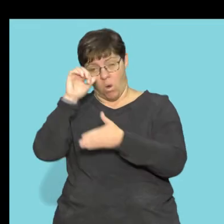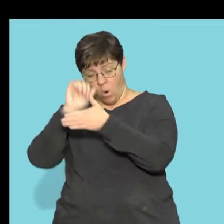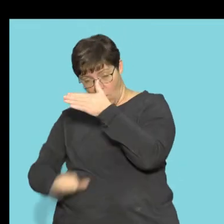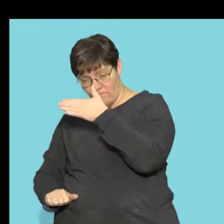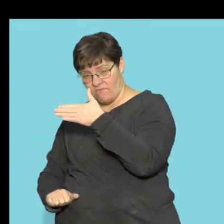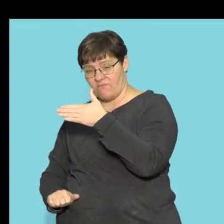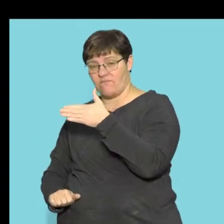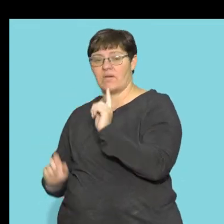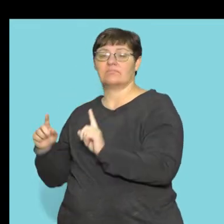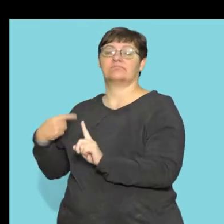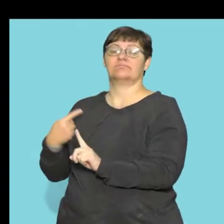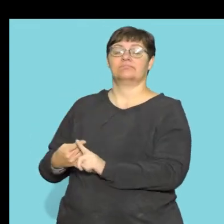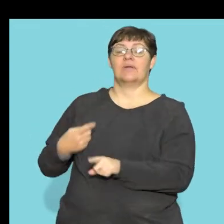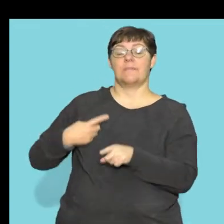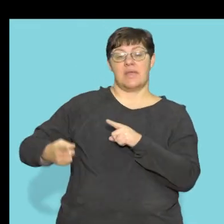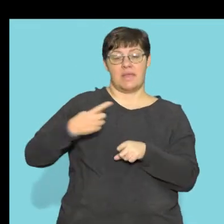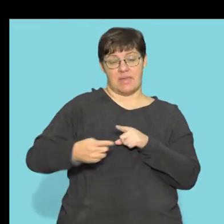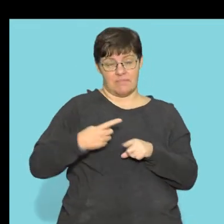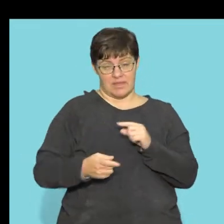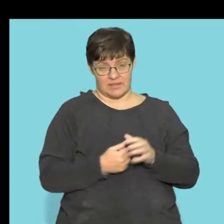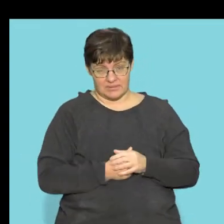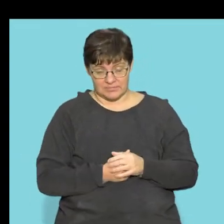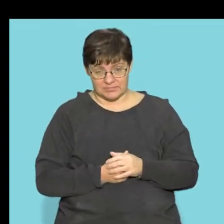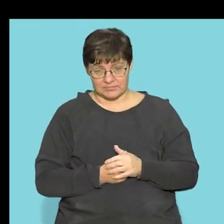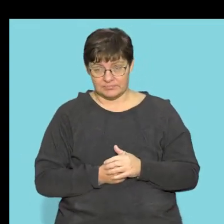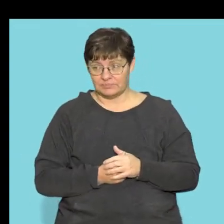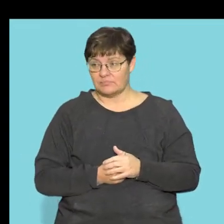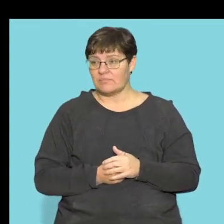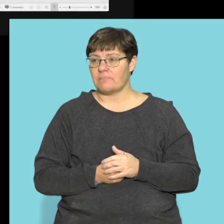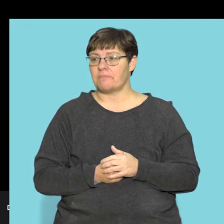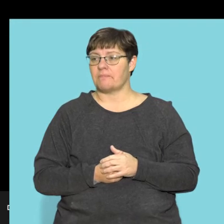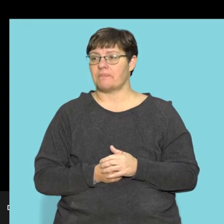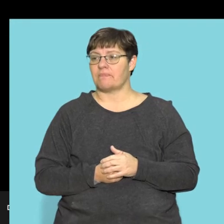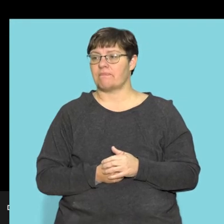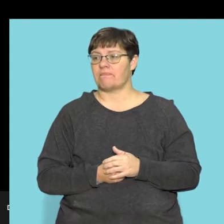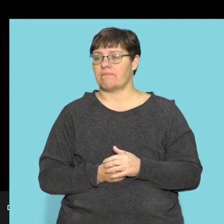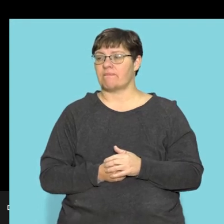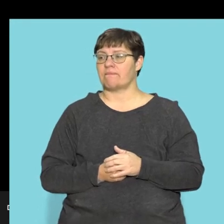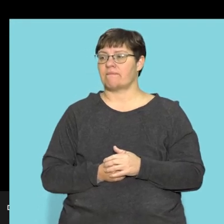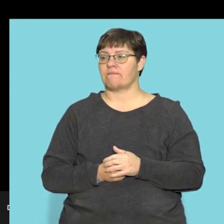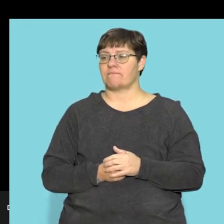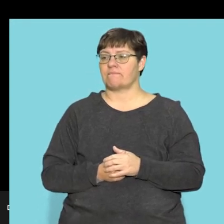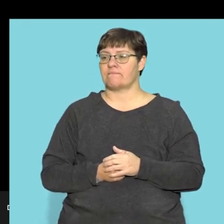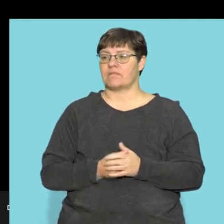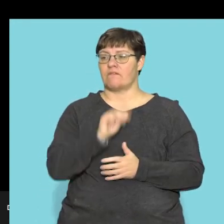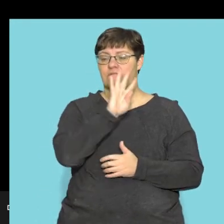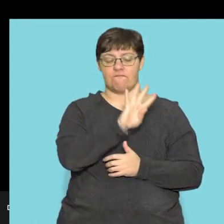to subtract what I have paid up until 108 months. So this will